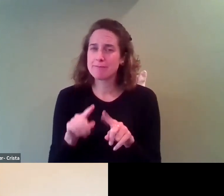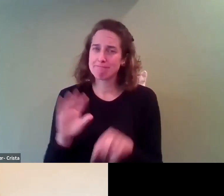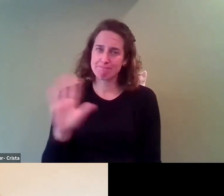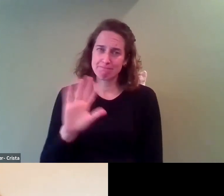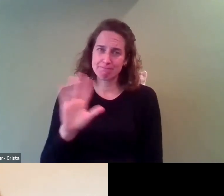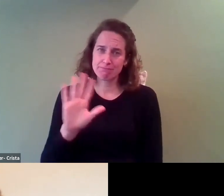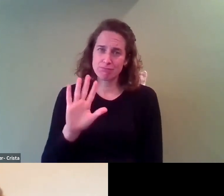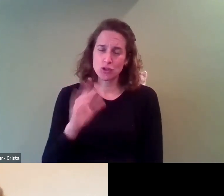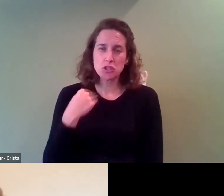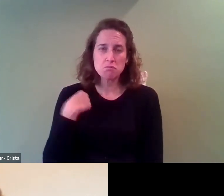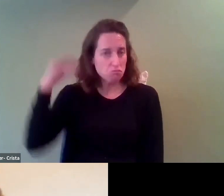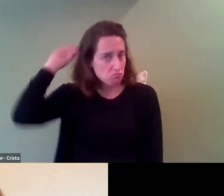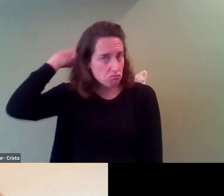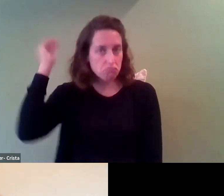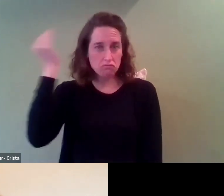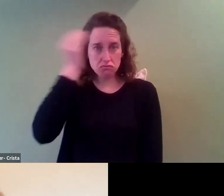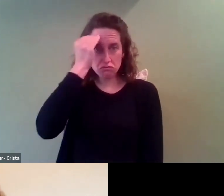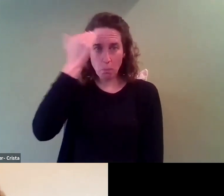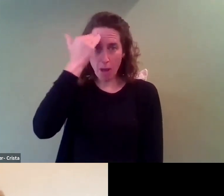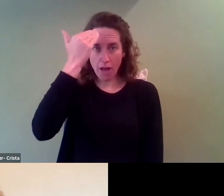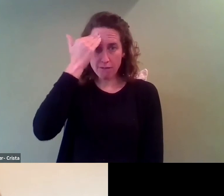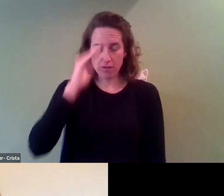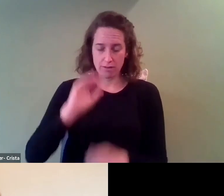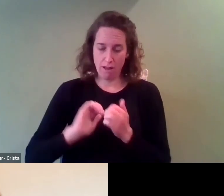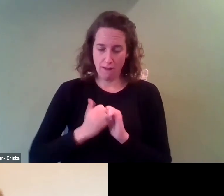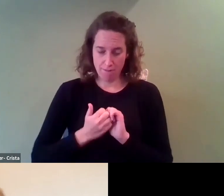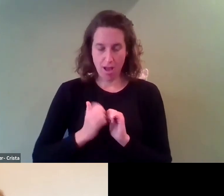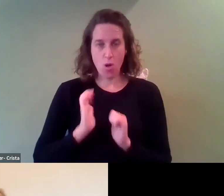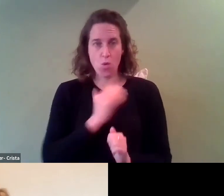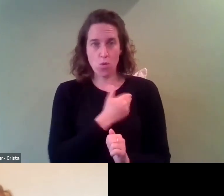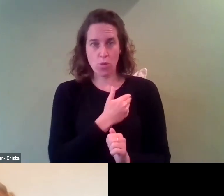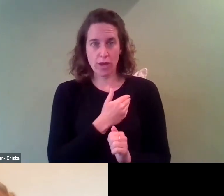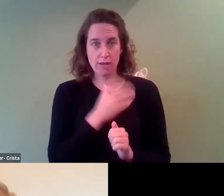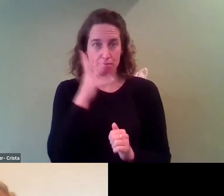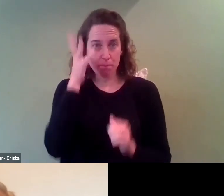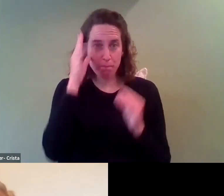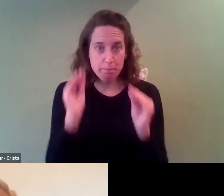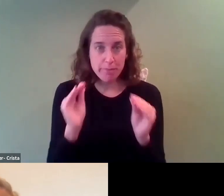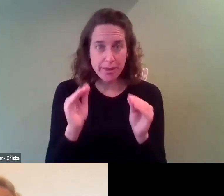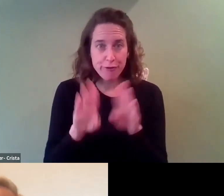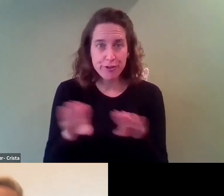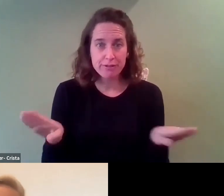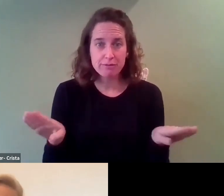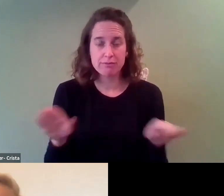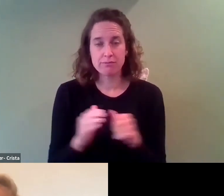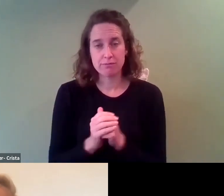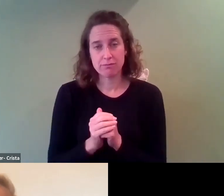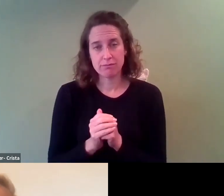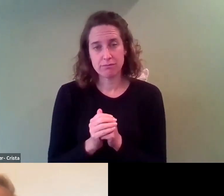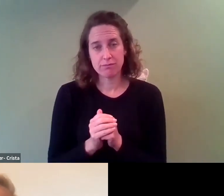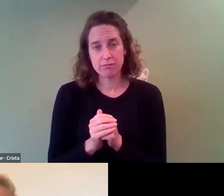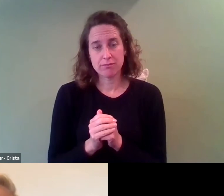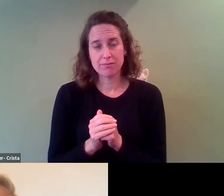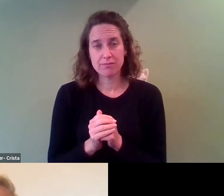be mindful in our use and in our parenting, and bring our parenting into the digital space. It's the same way we bring